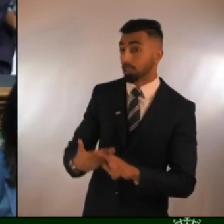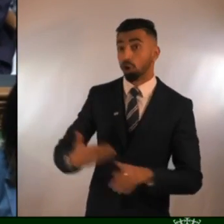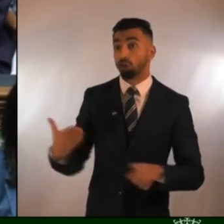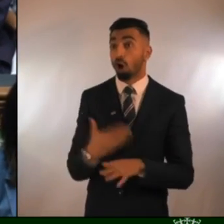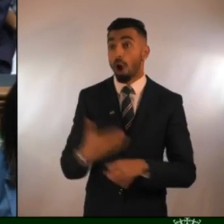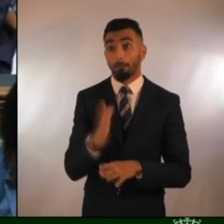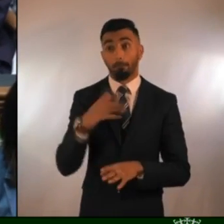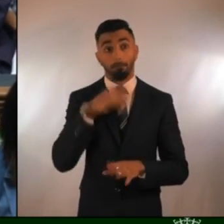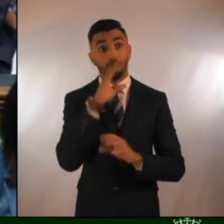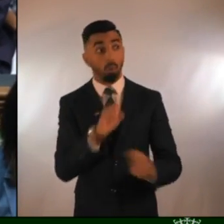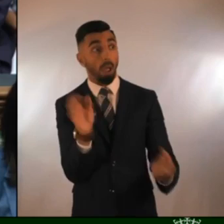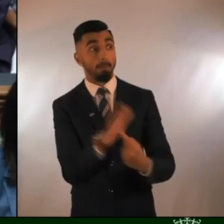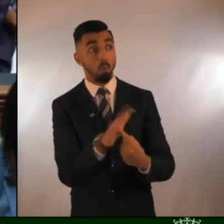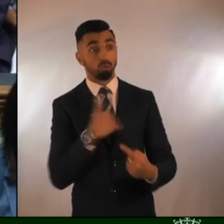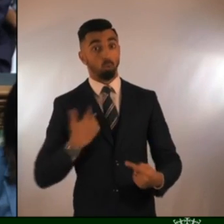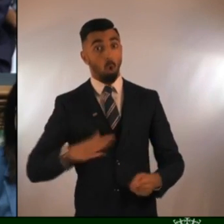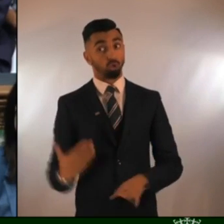On inflation,